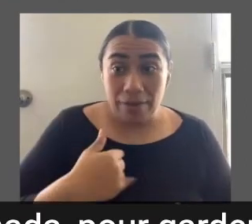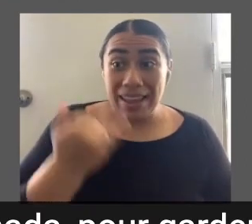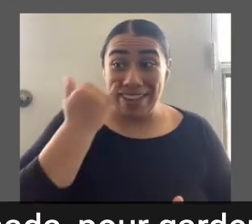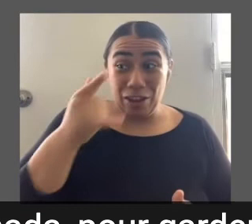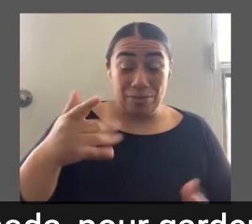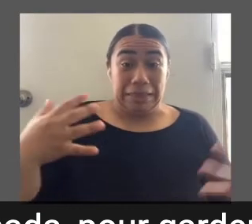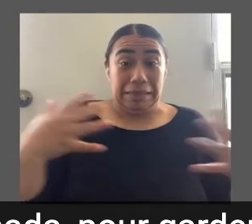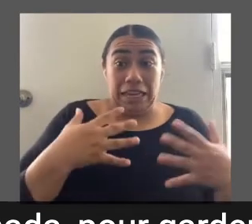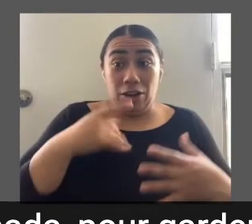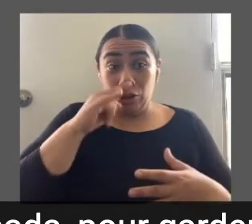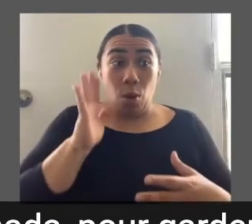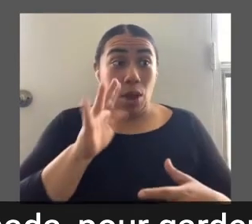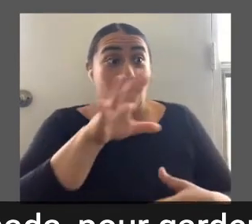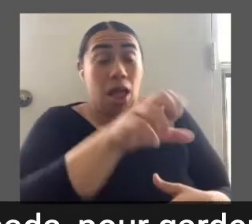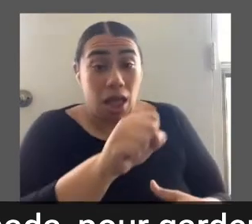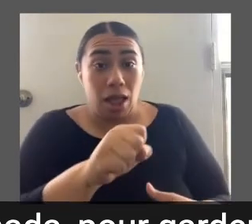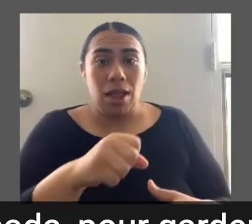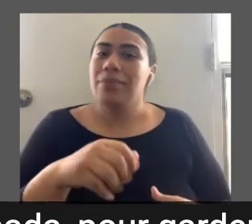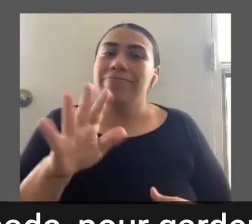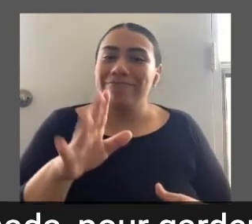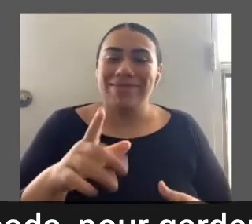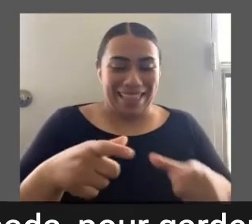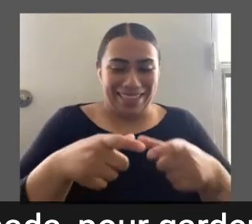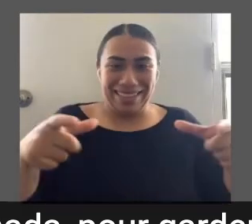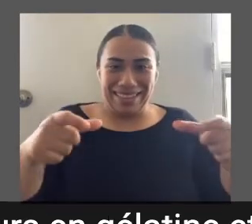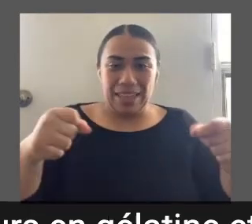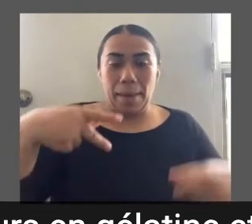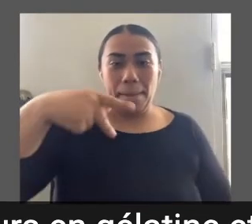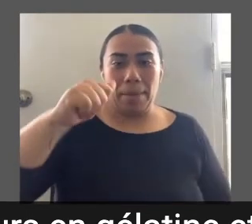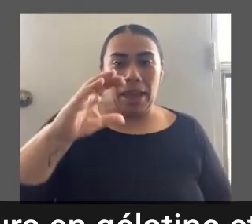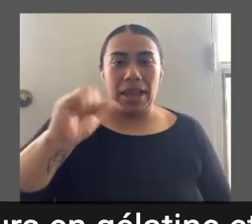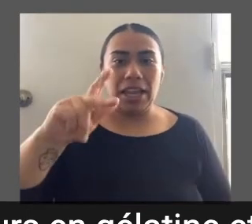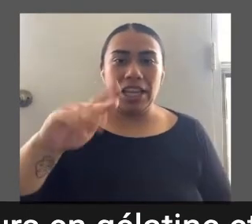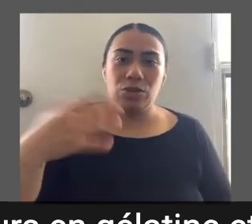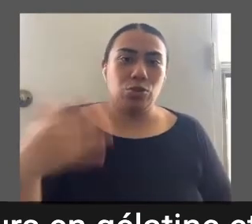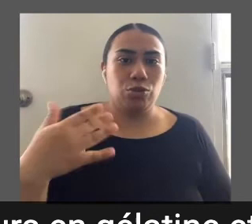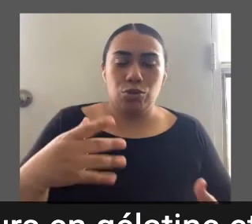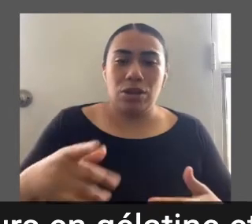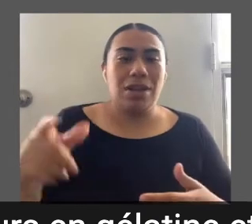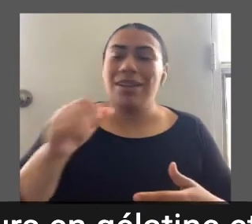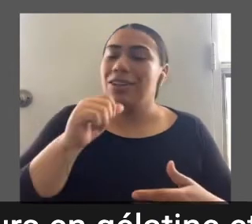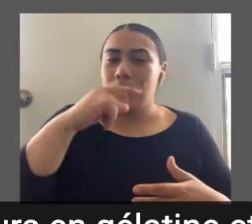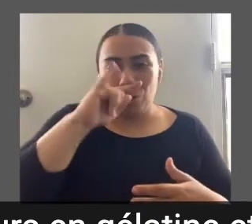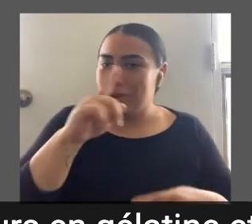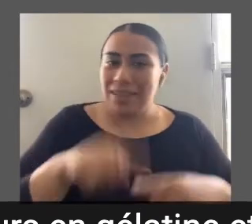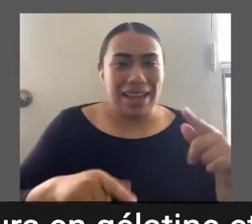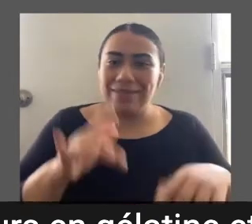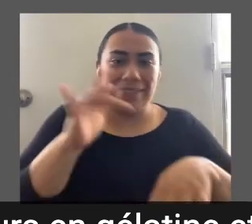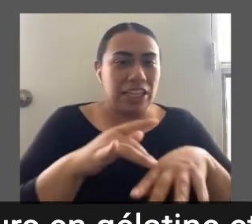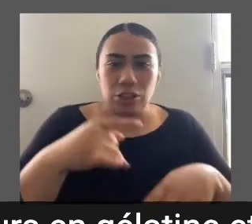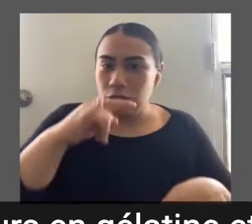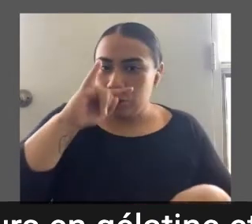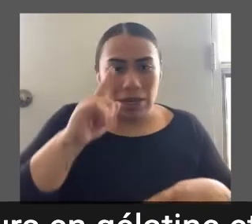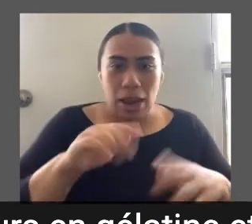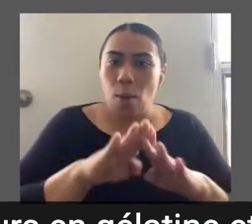Canada's regulations, to keep cannabis away from youths, the gummies aren't in their typical worm or gummy bear shape,